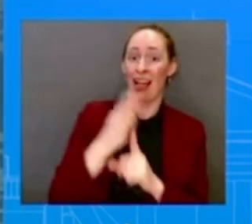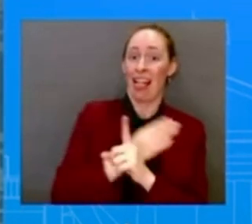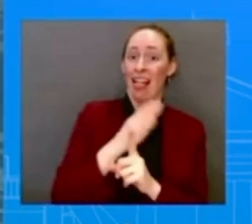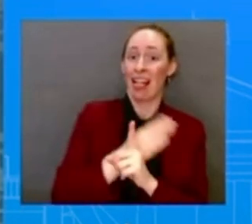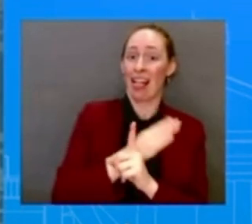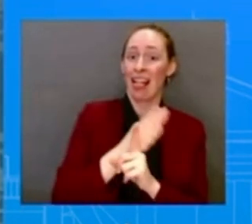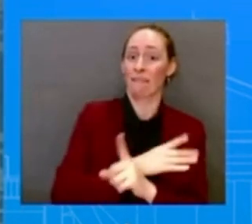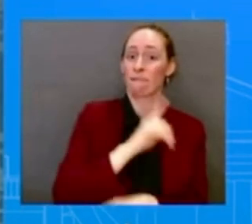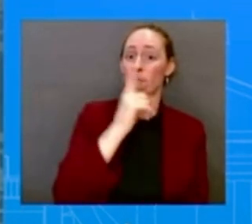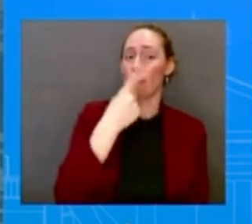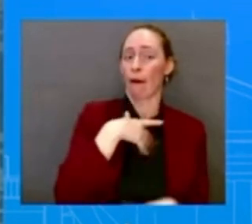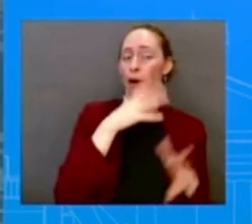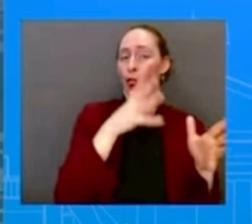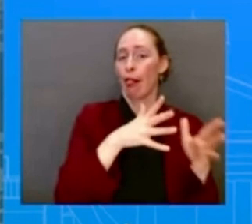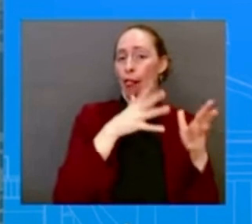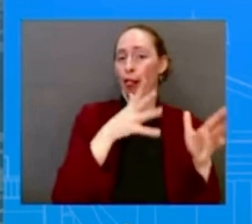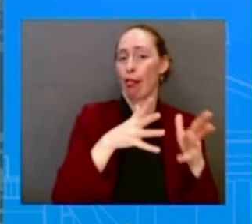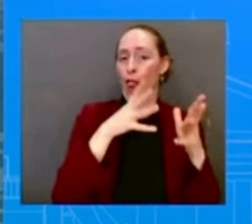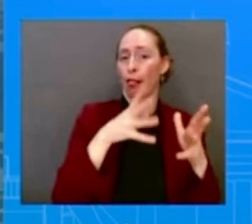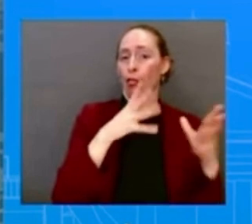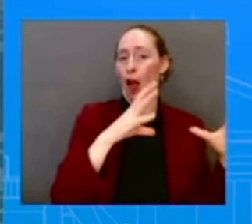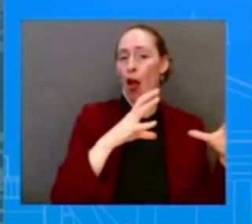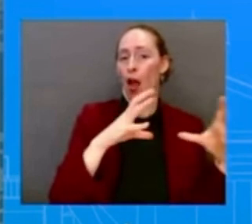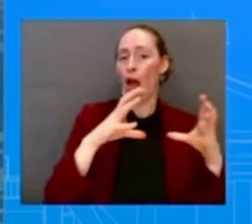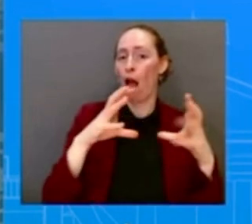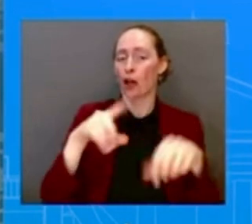we handled the first balloon.